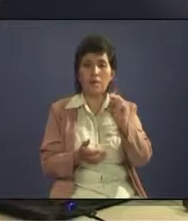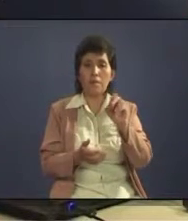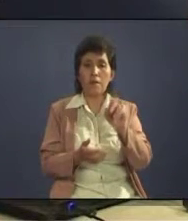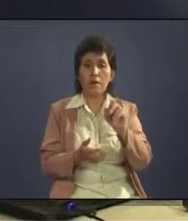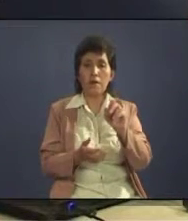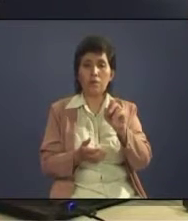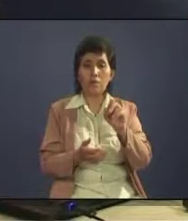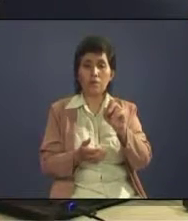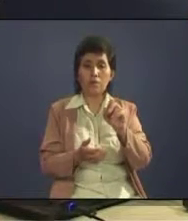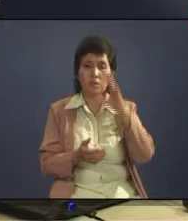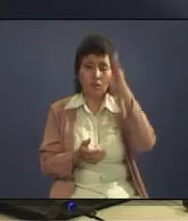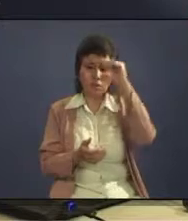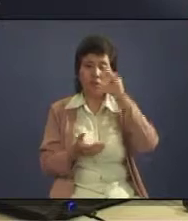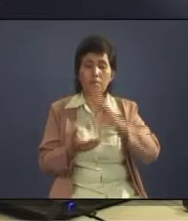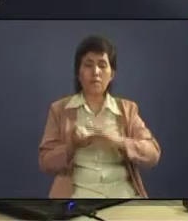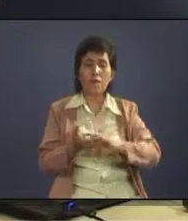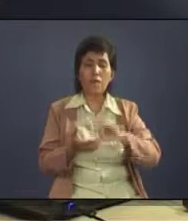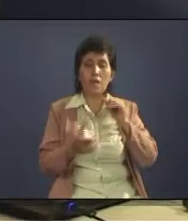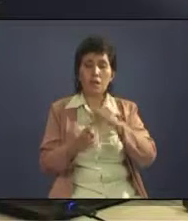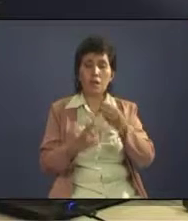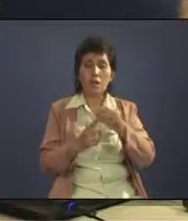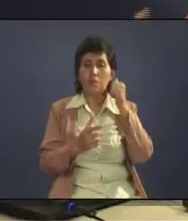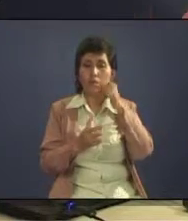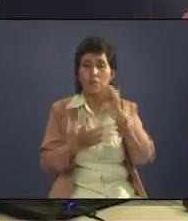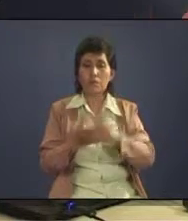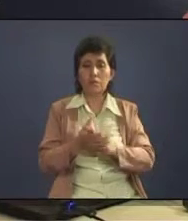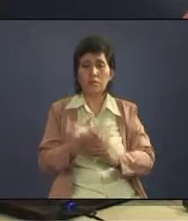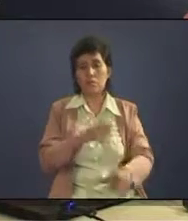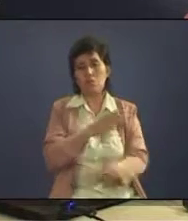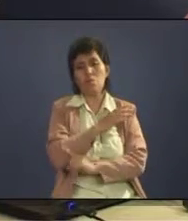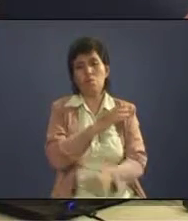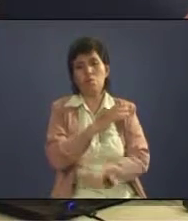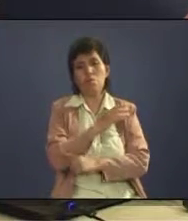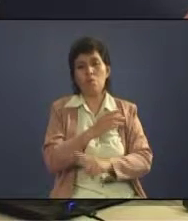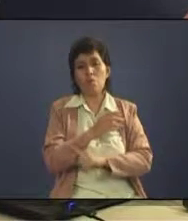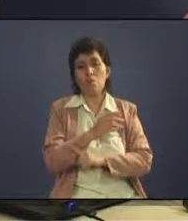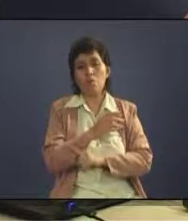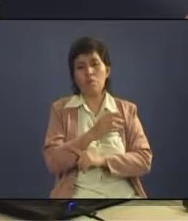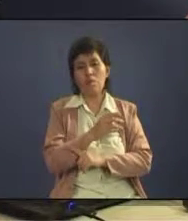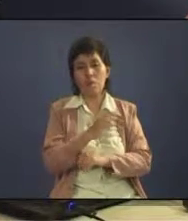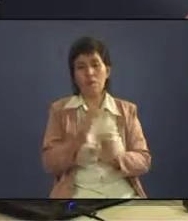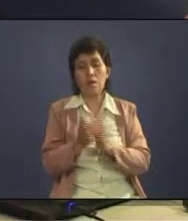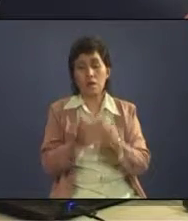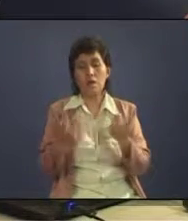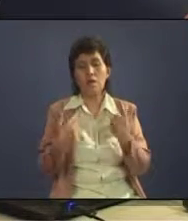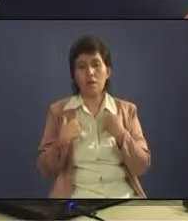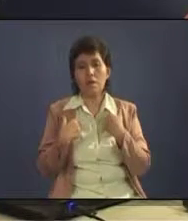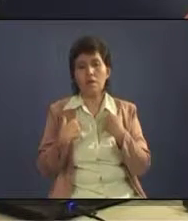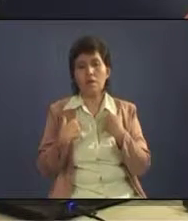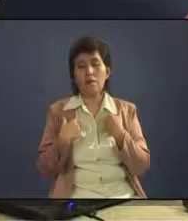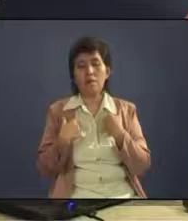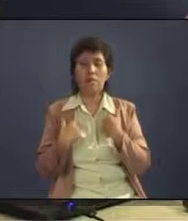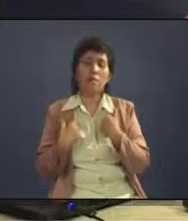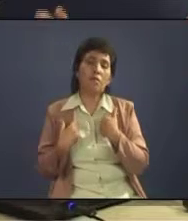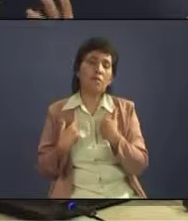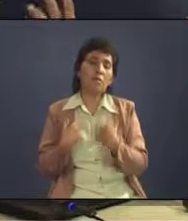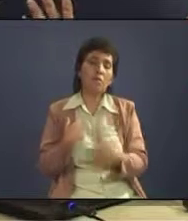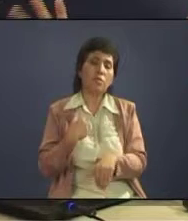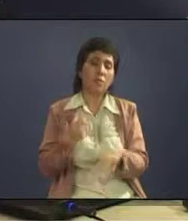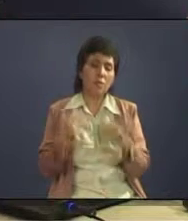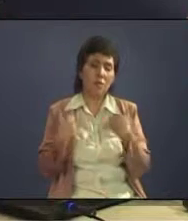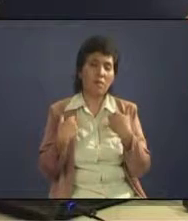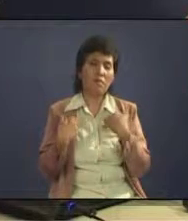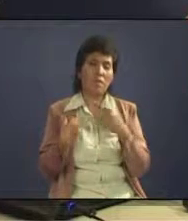hit, abuse the females, or vice versa. I've even heard cases that the males are being abused